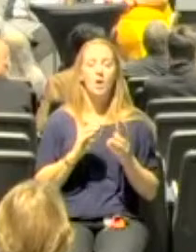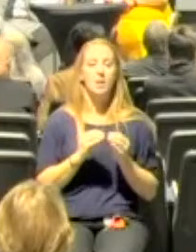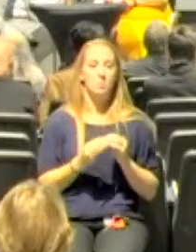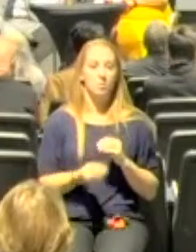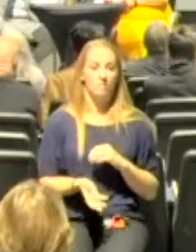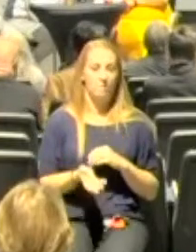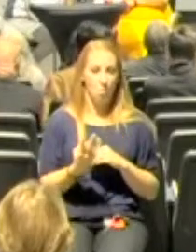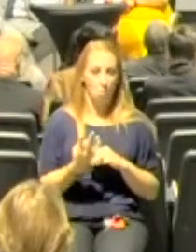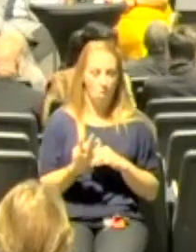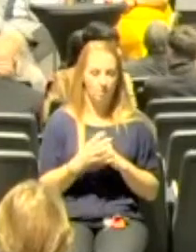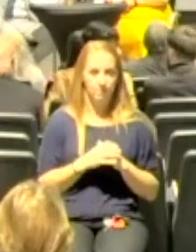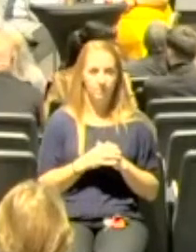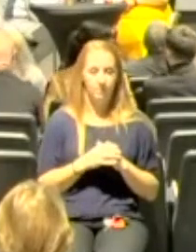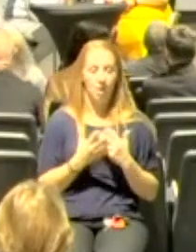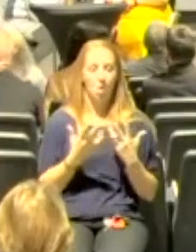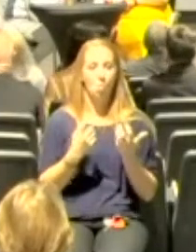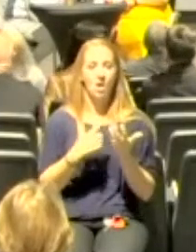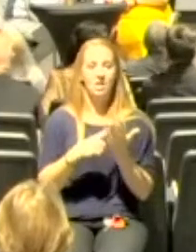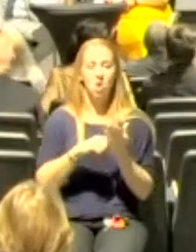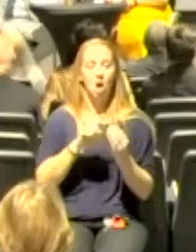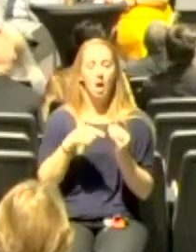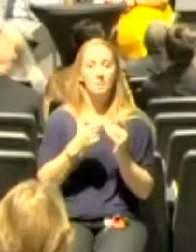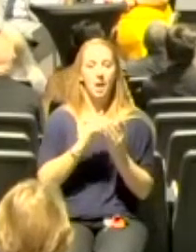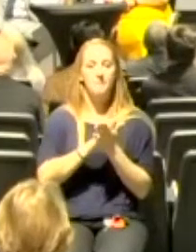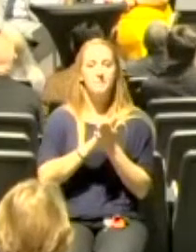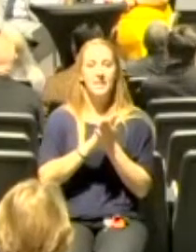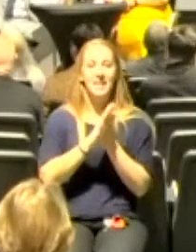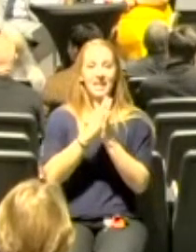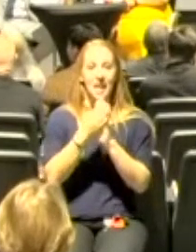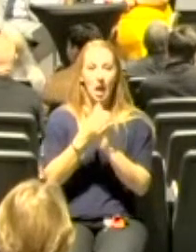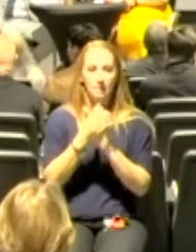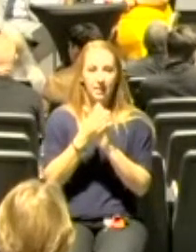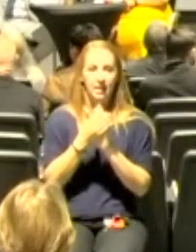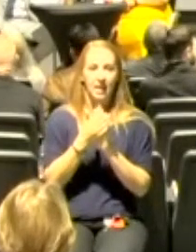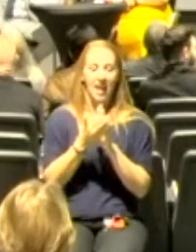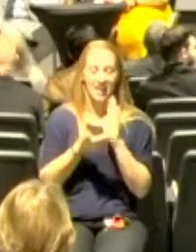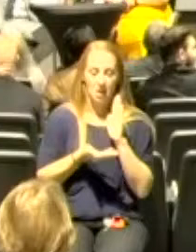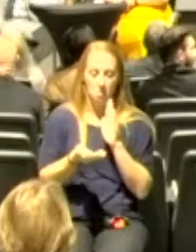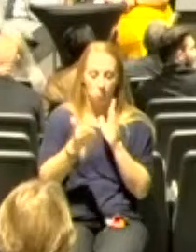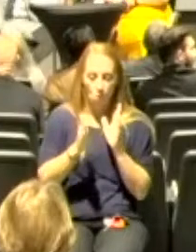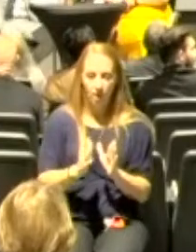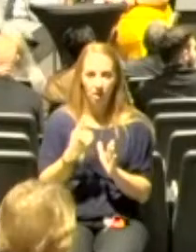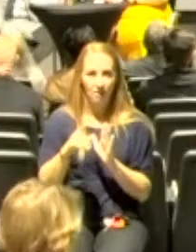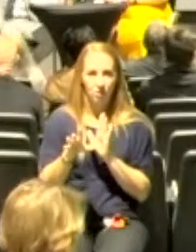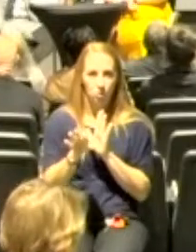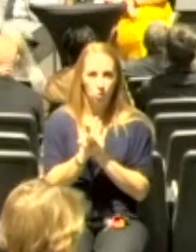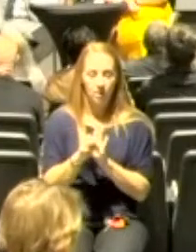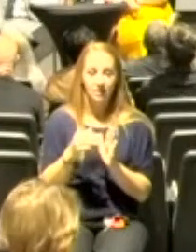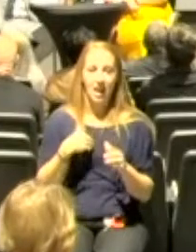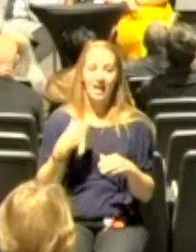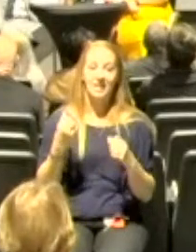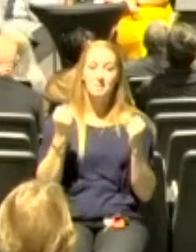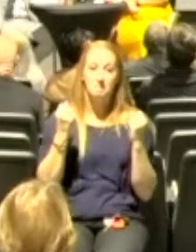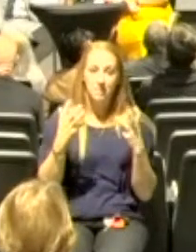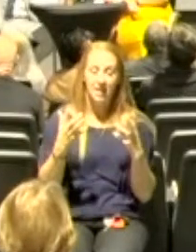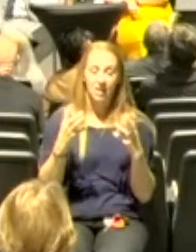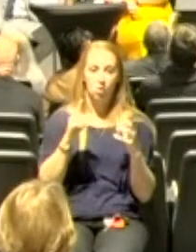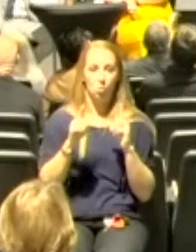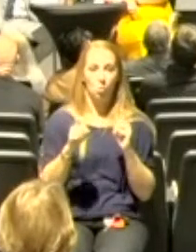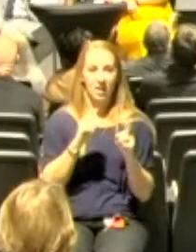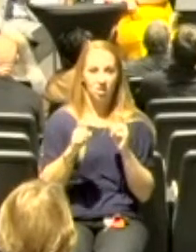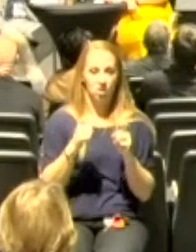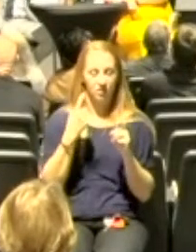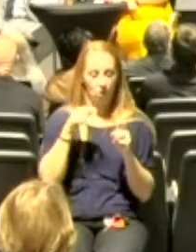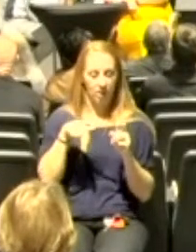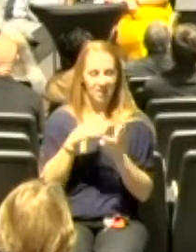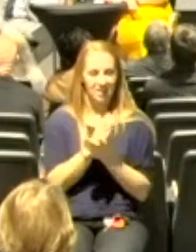four, want to talk about becoming an employer of choice. We had many questions in this section